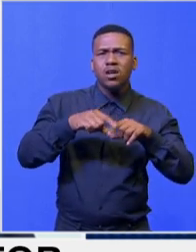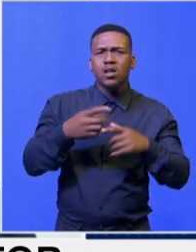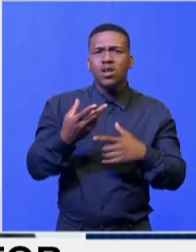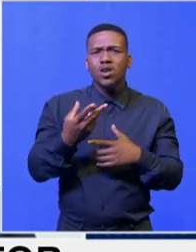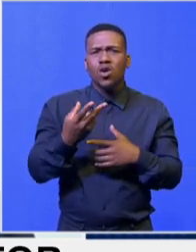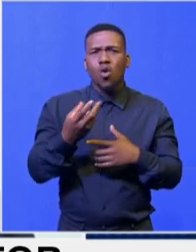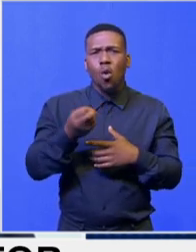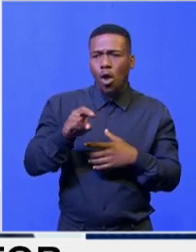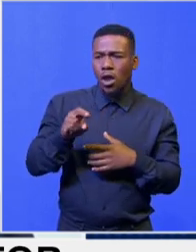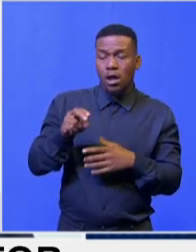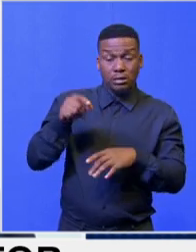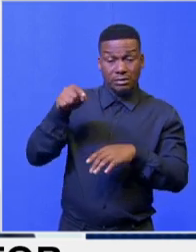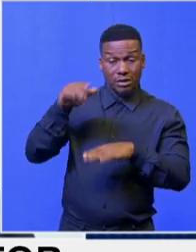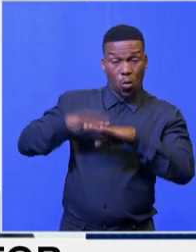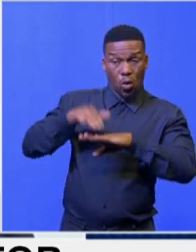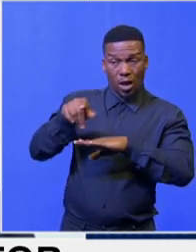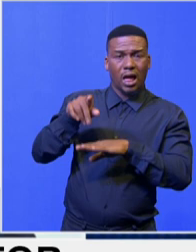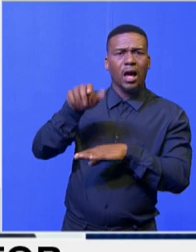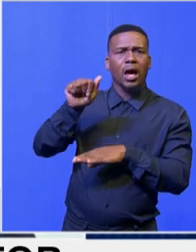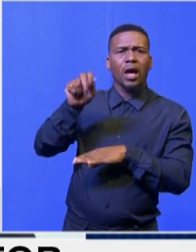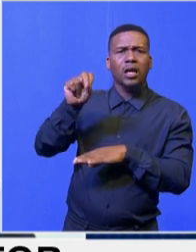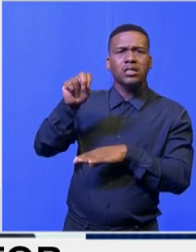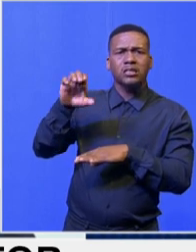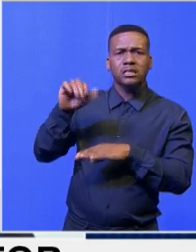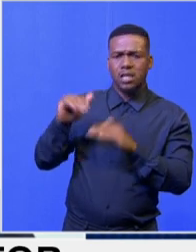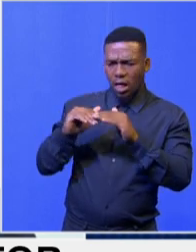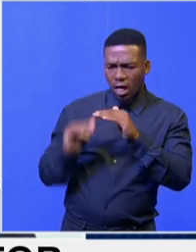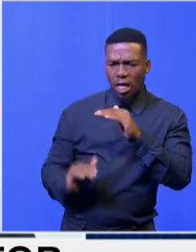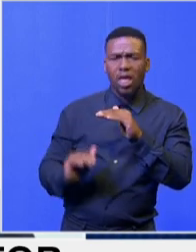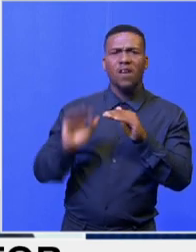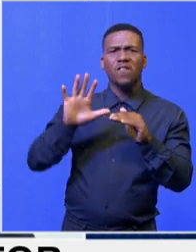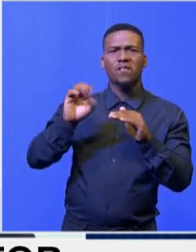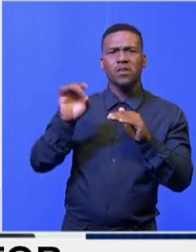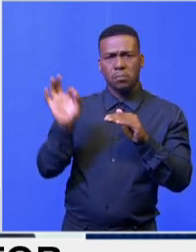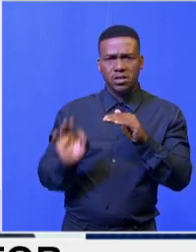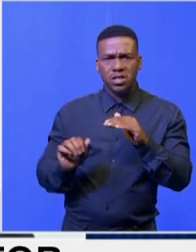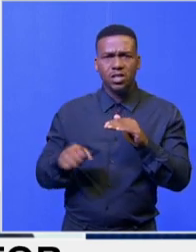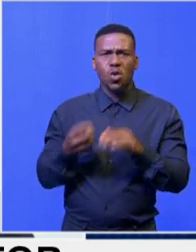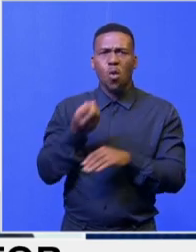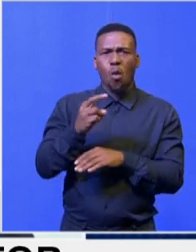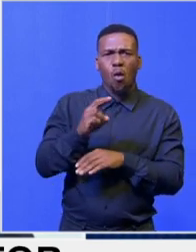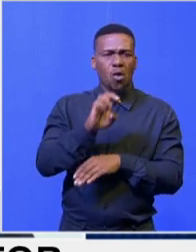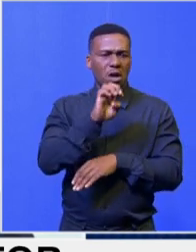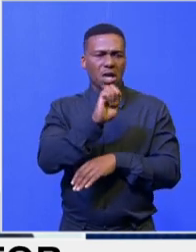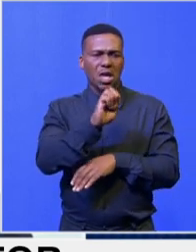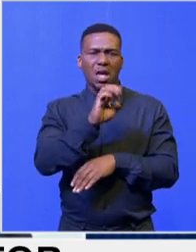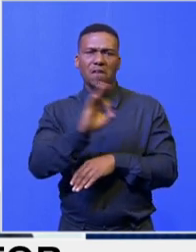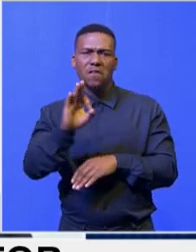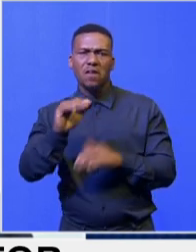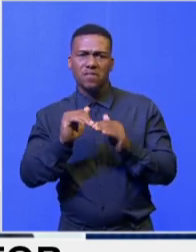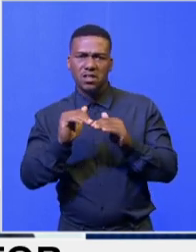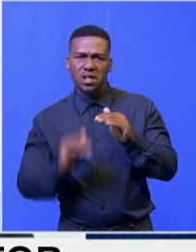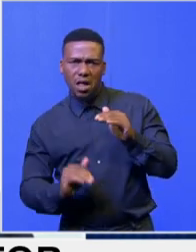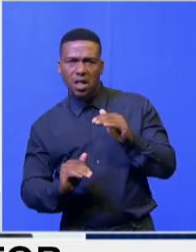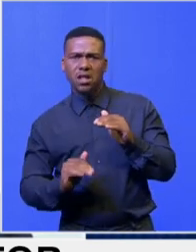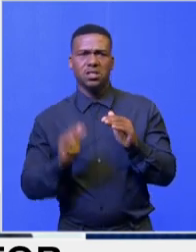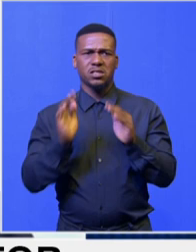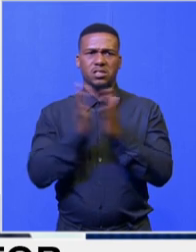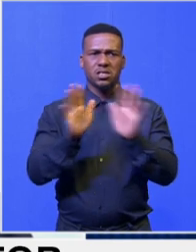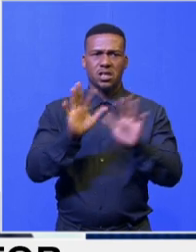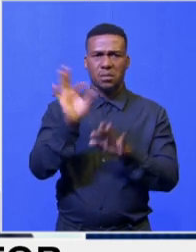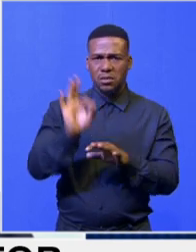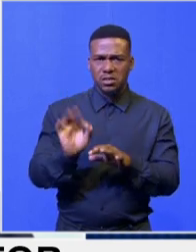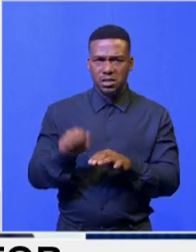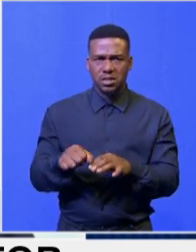on an ANC dropping below 50, on an EFF that dropped below the 10. Yeah, so they're really externally driven,